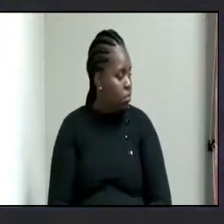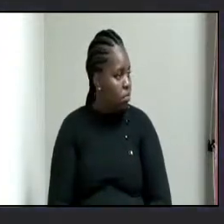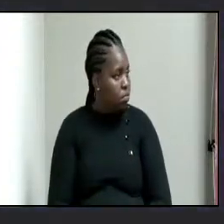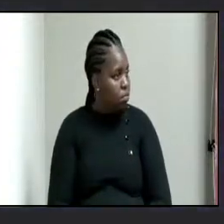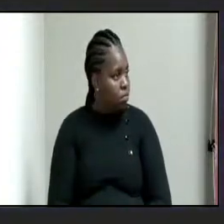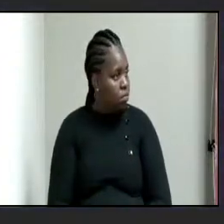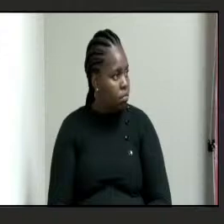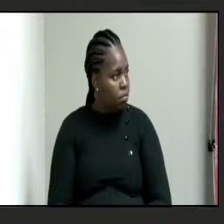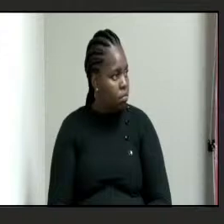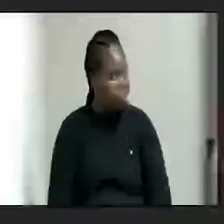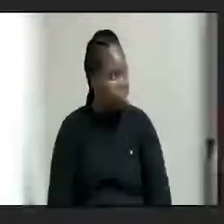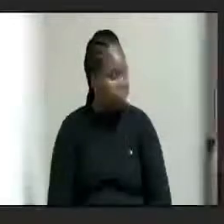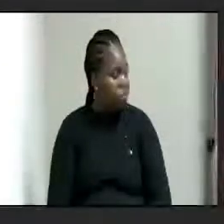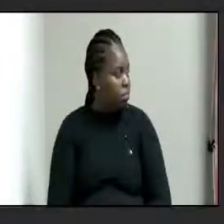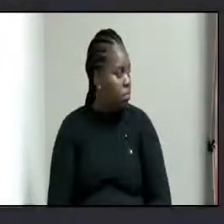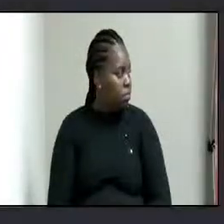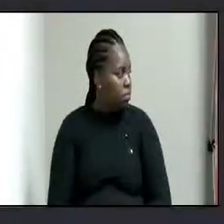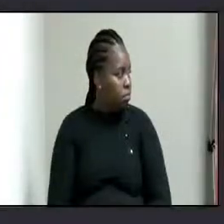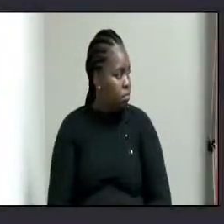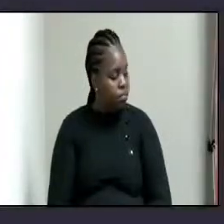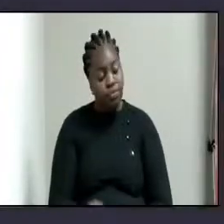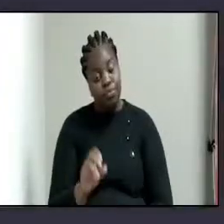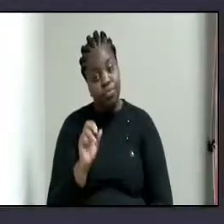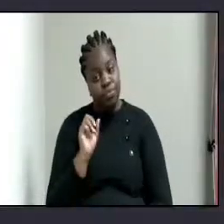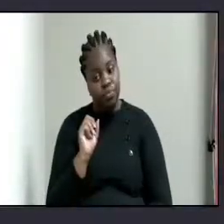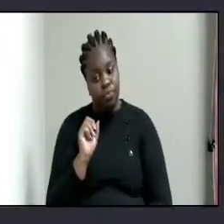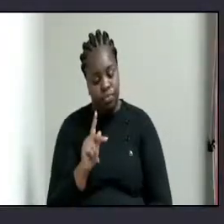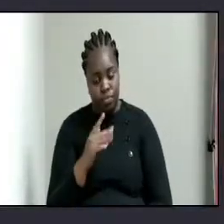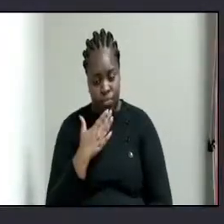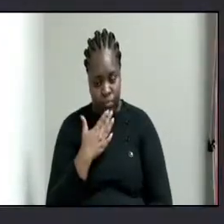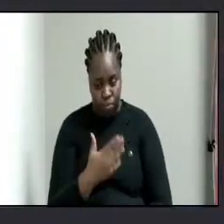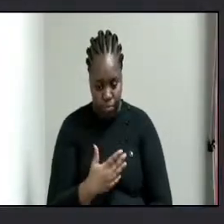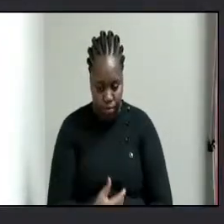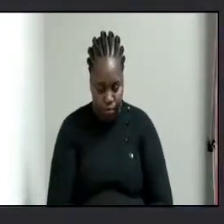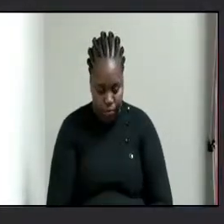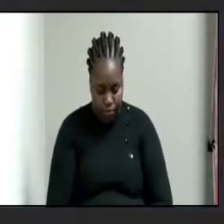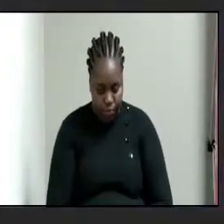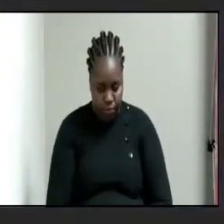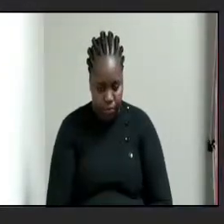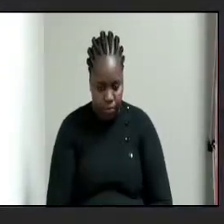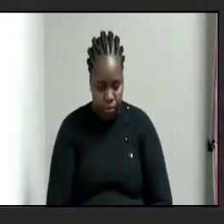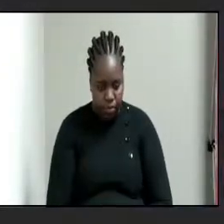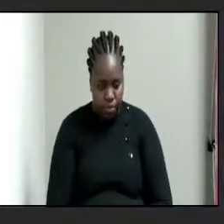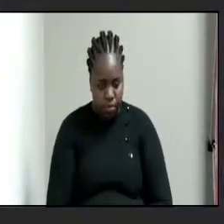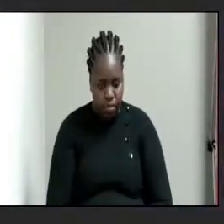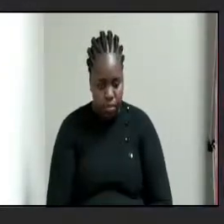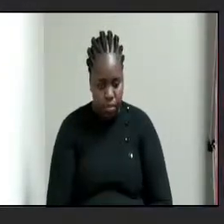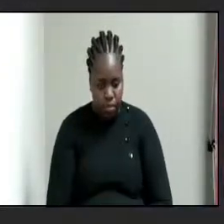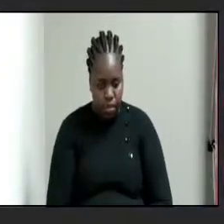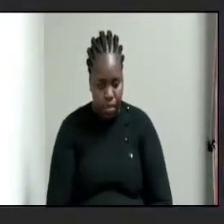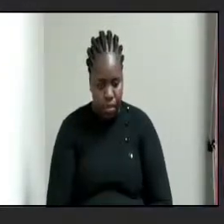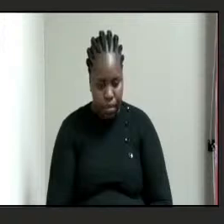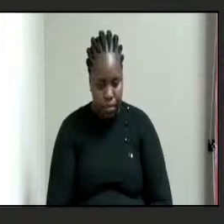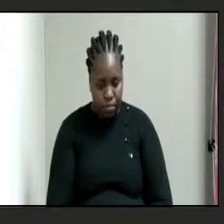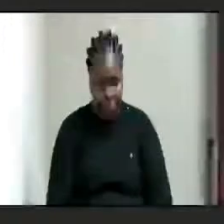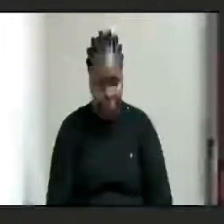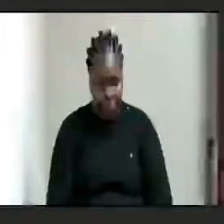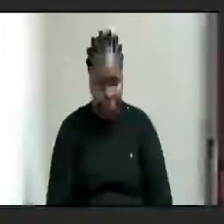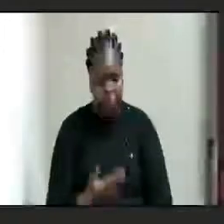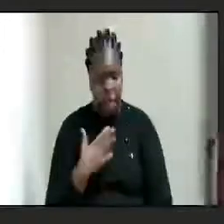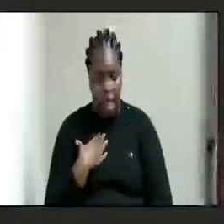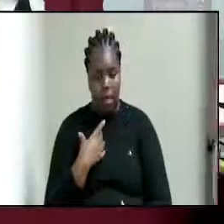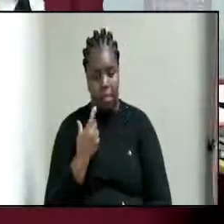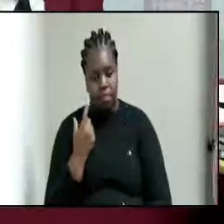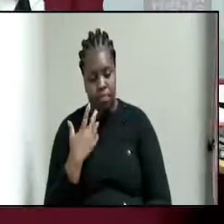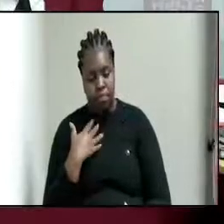of my knowledge. Yeah. Yeah. No, thank you. So I'm just trying to for context